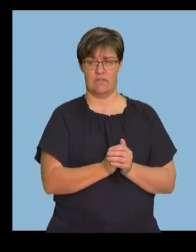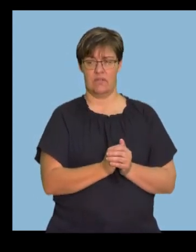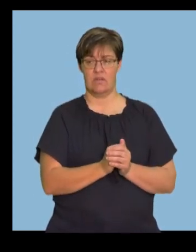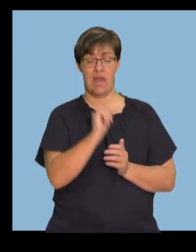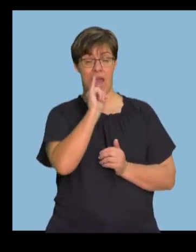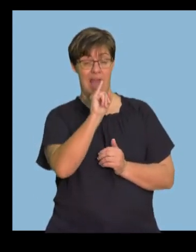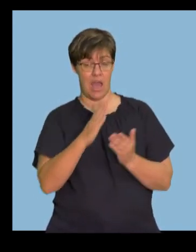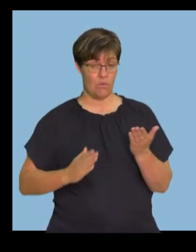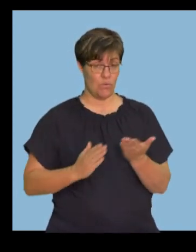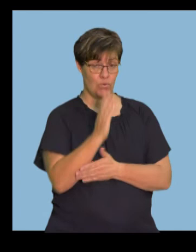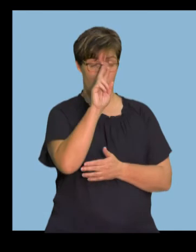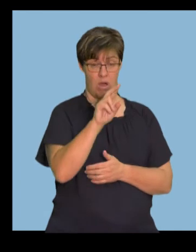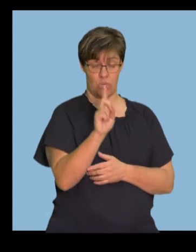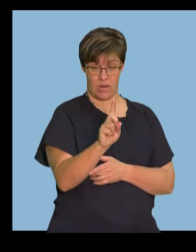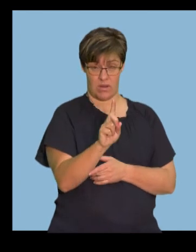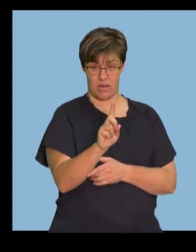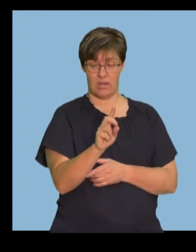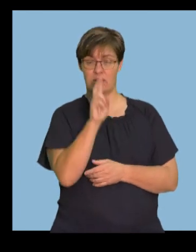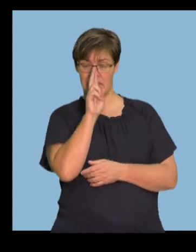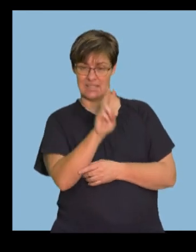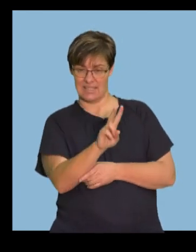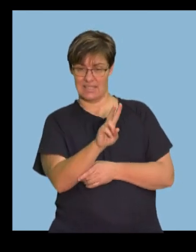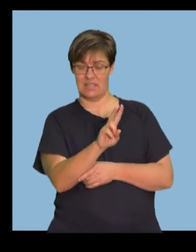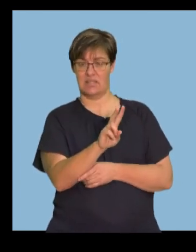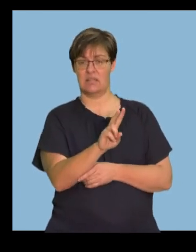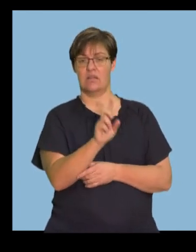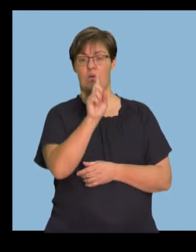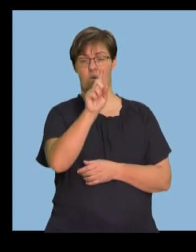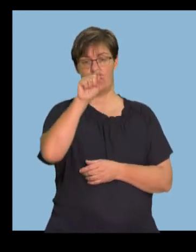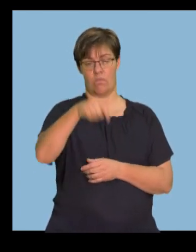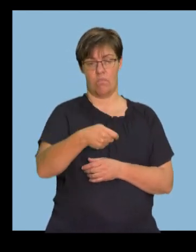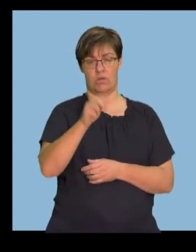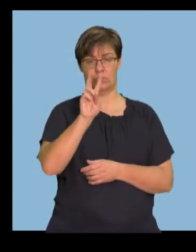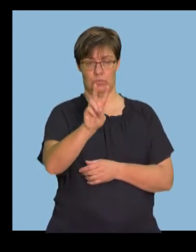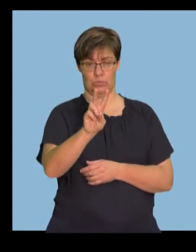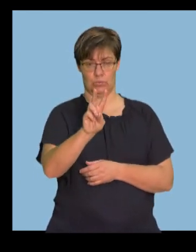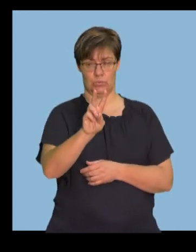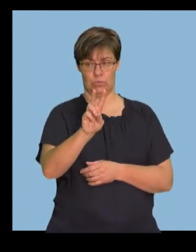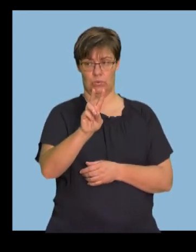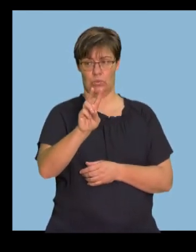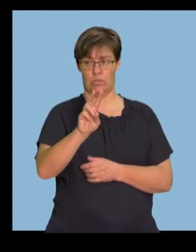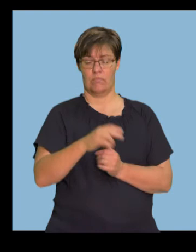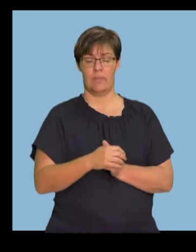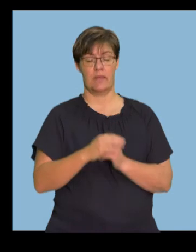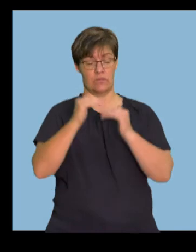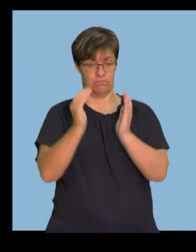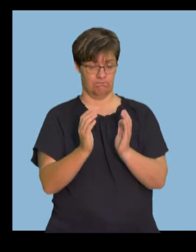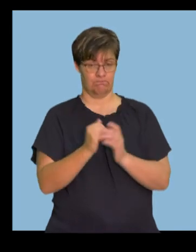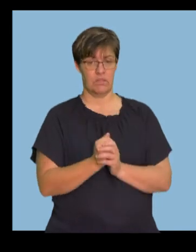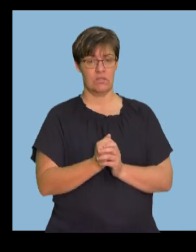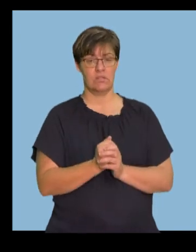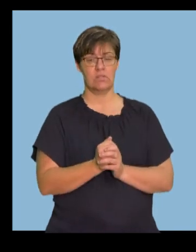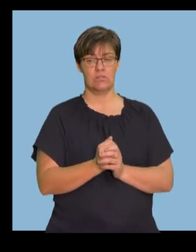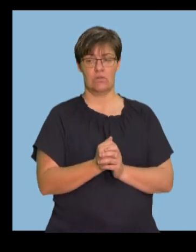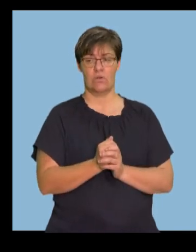current that goes through R1, as you can see from the reading, it's 1,2 amperes, okay? So power